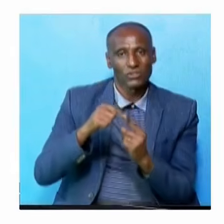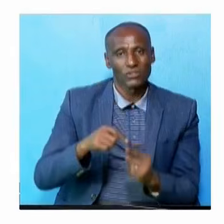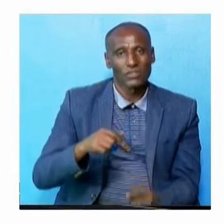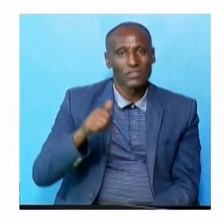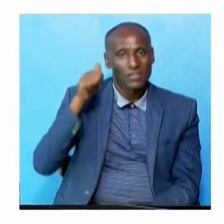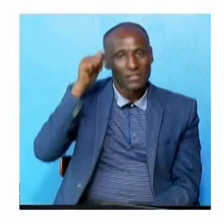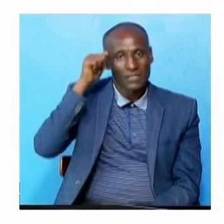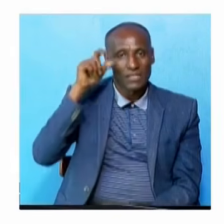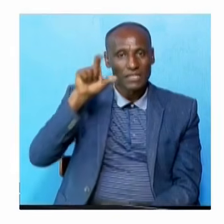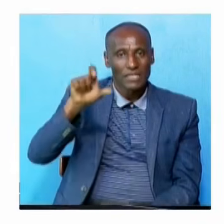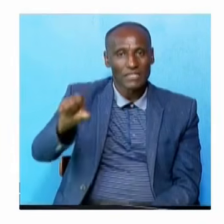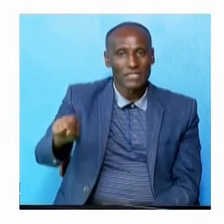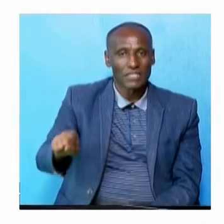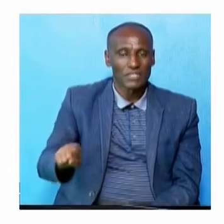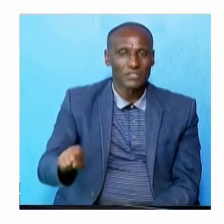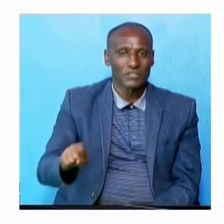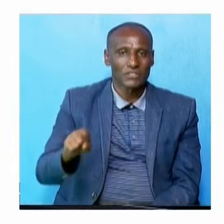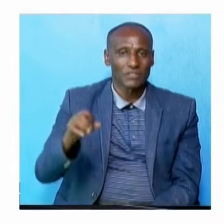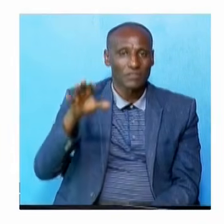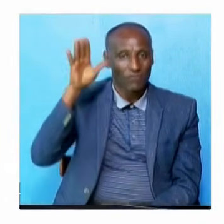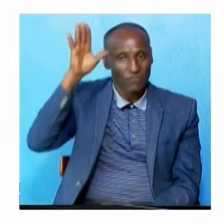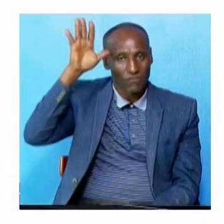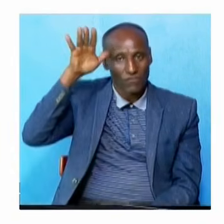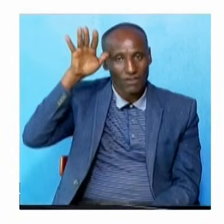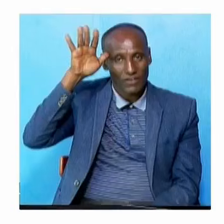to his father.